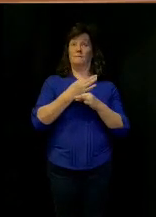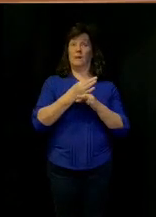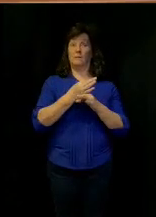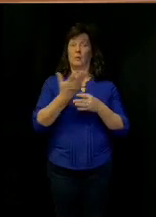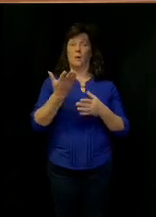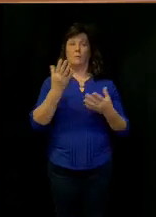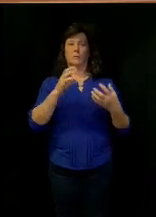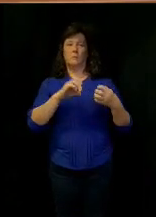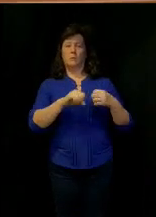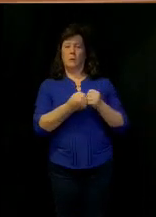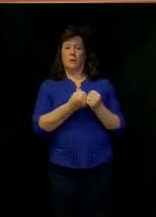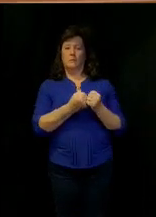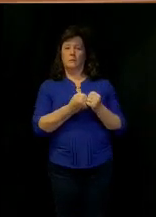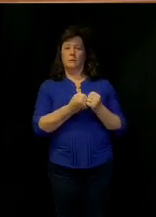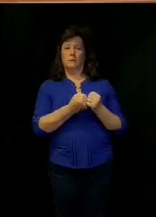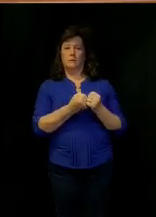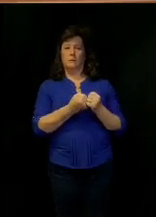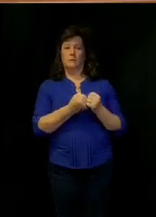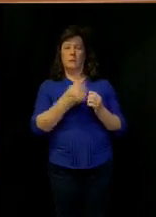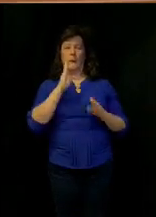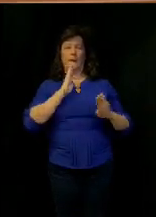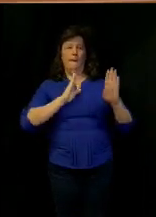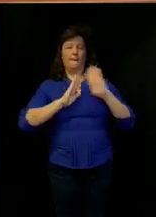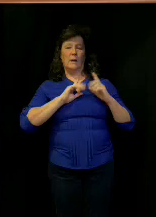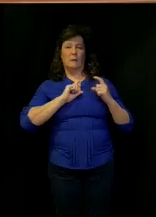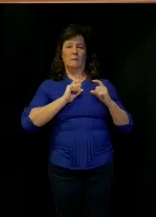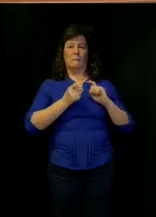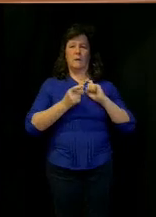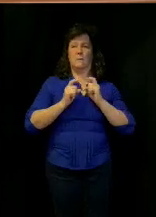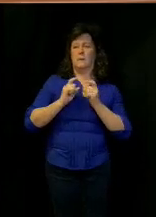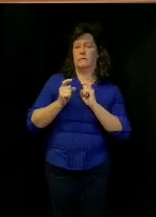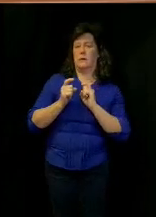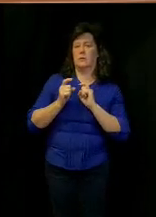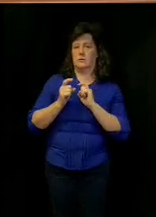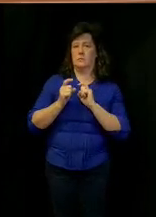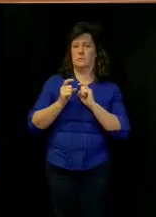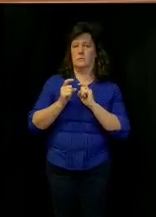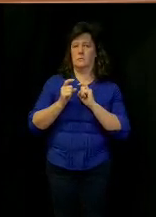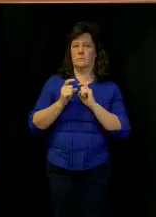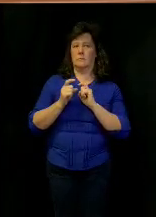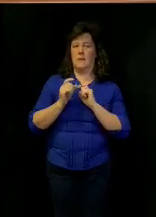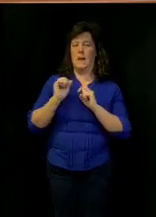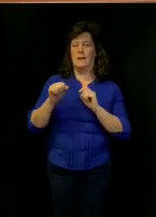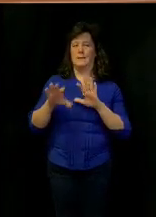And we're all about behavior modification. If I can just do better.